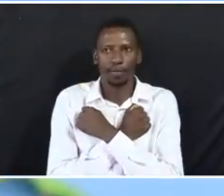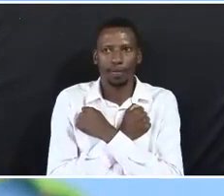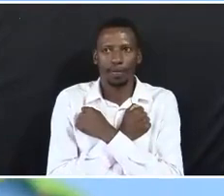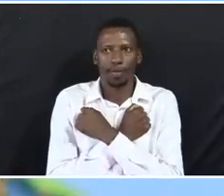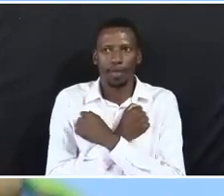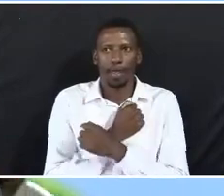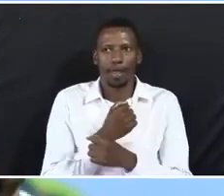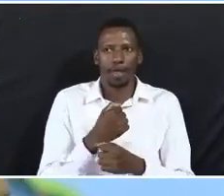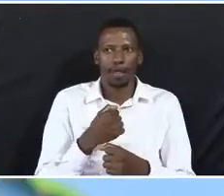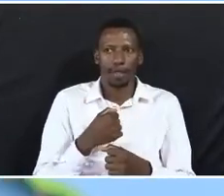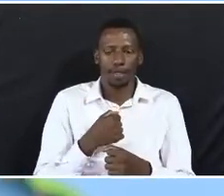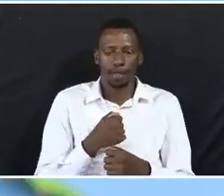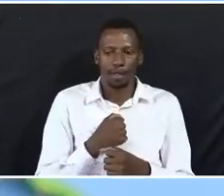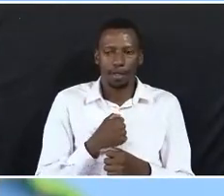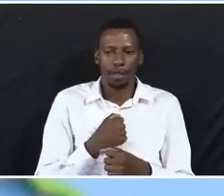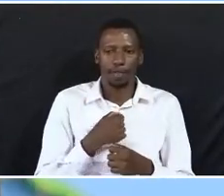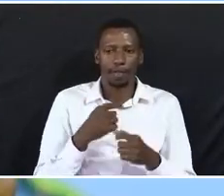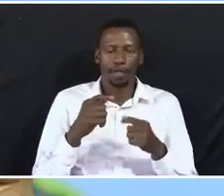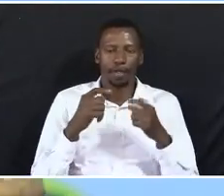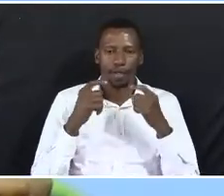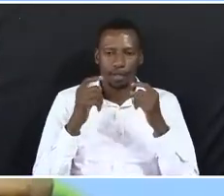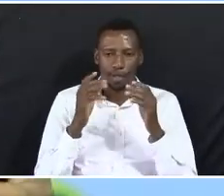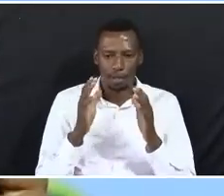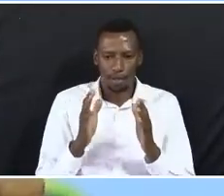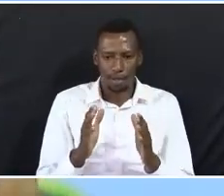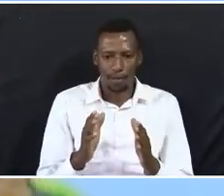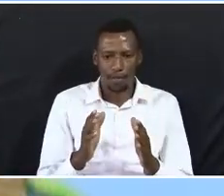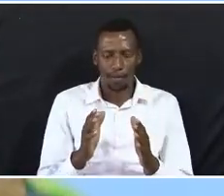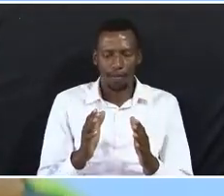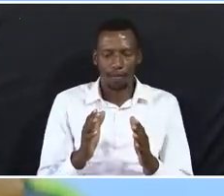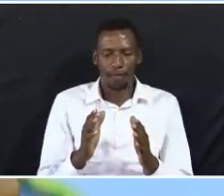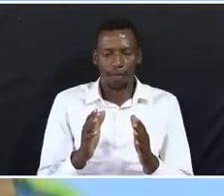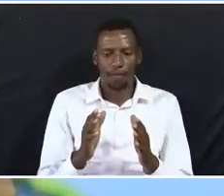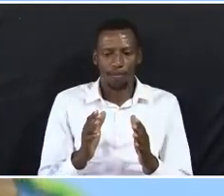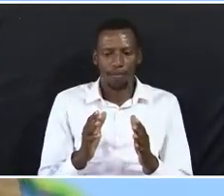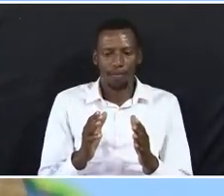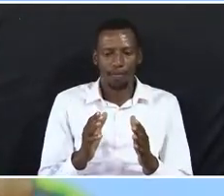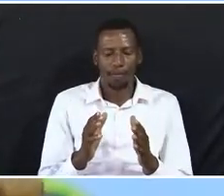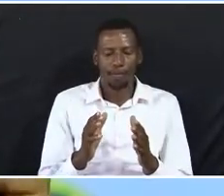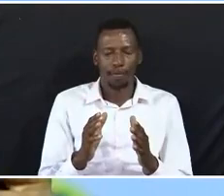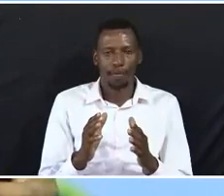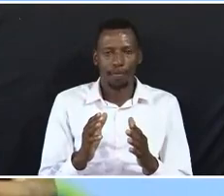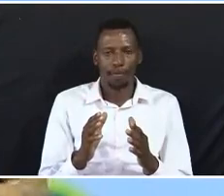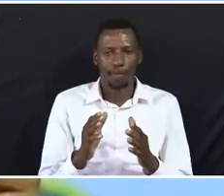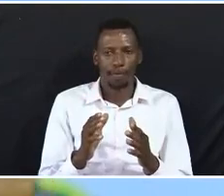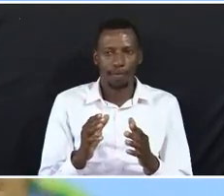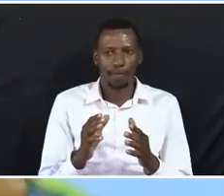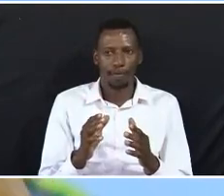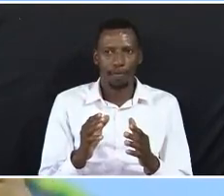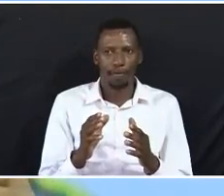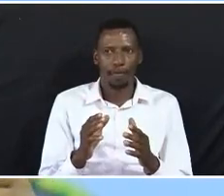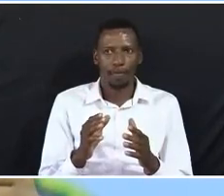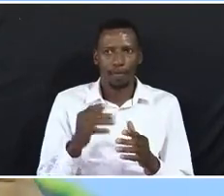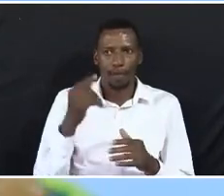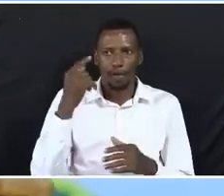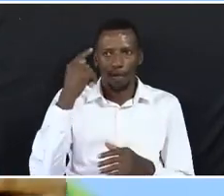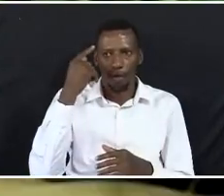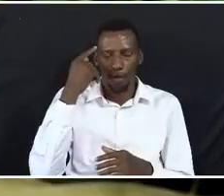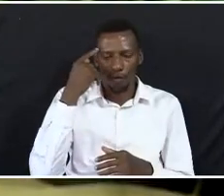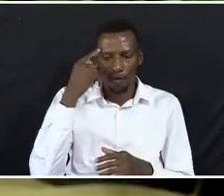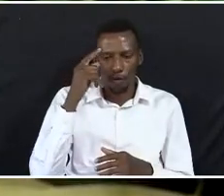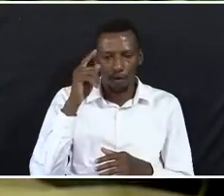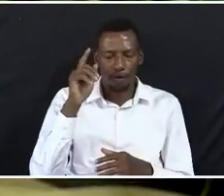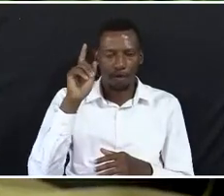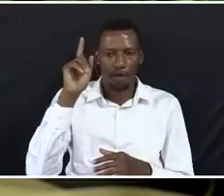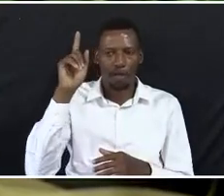unworthy, still am a child of His care. For His word